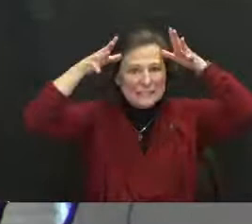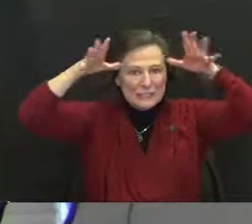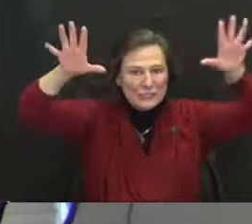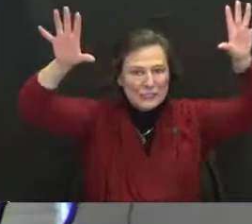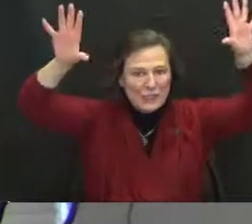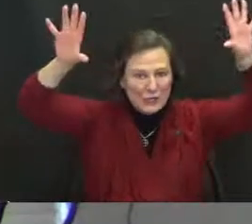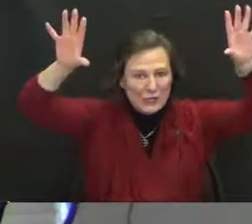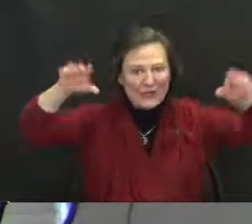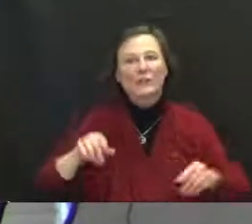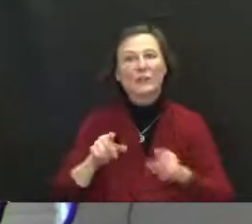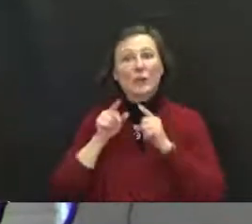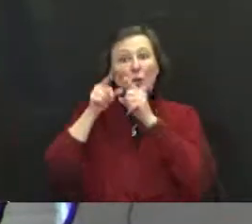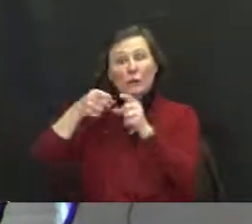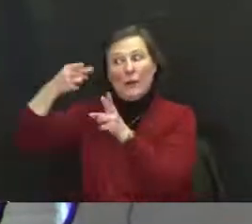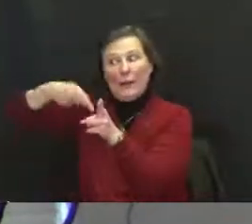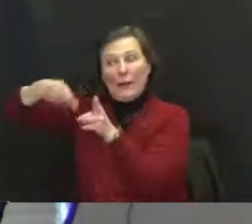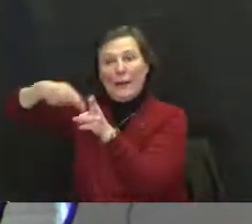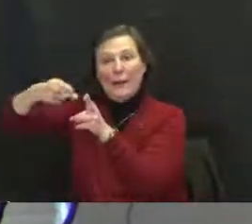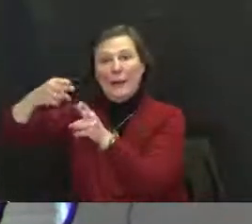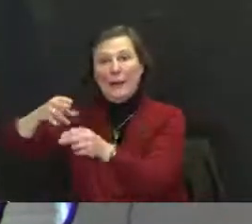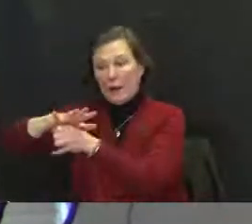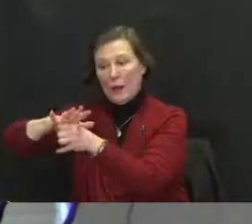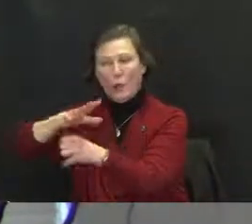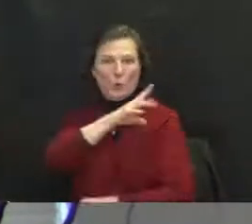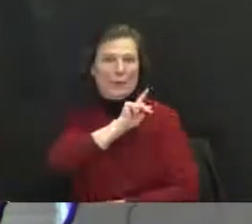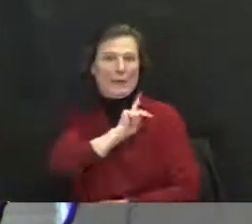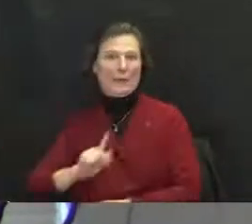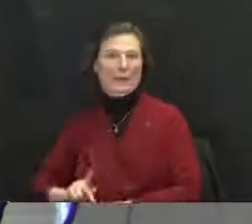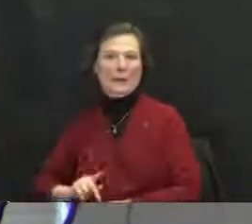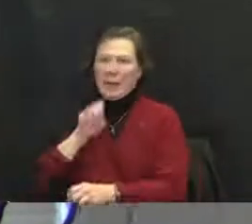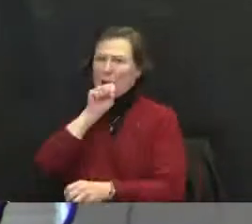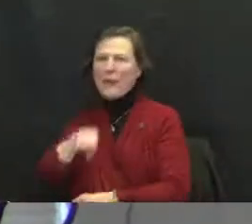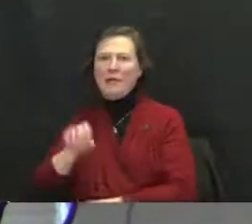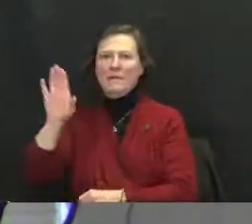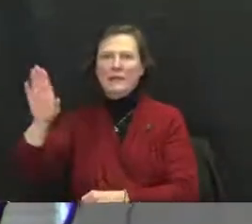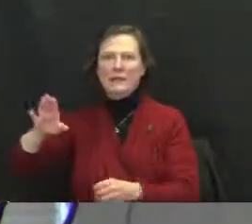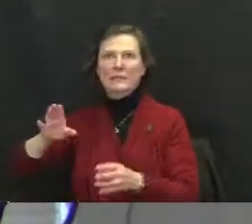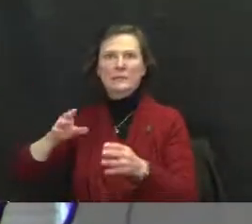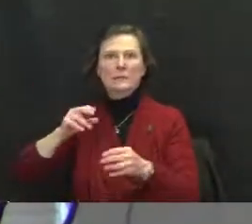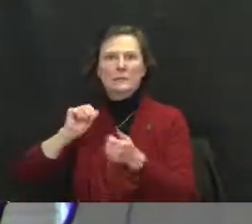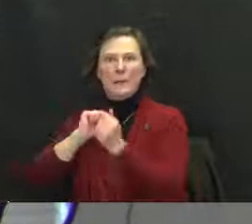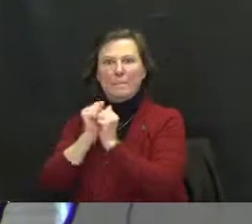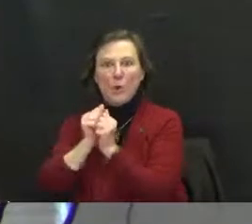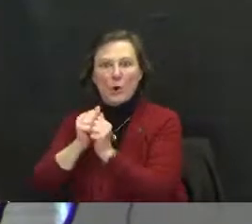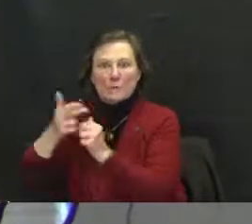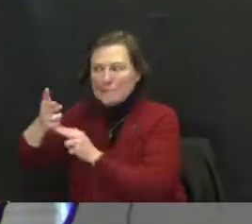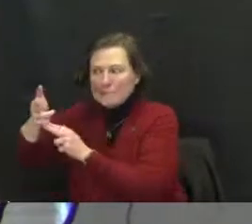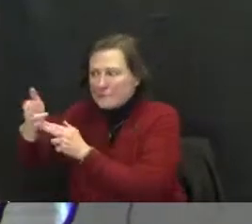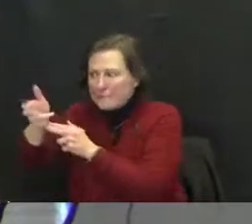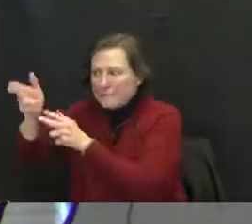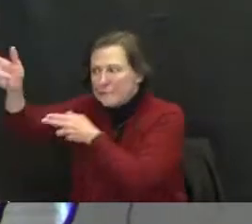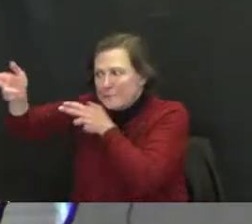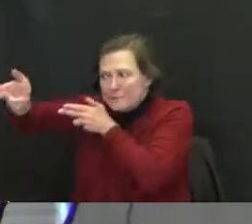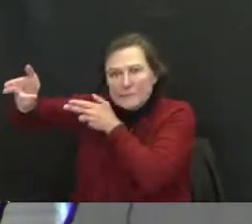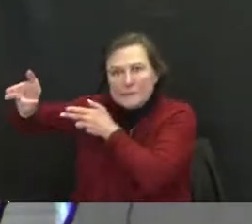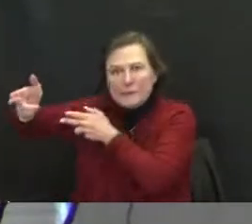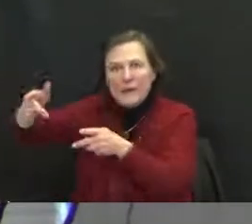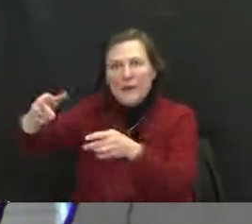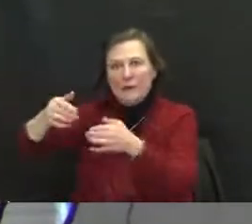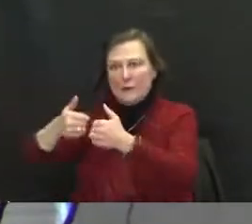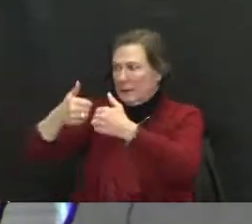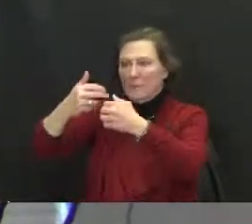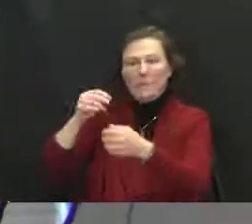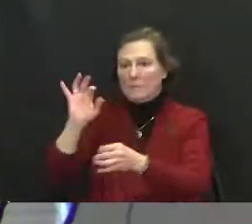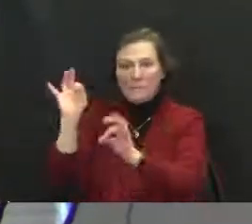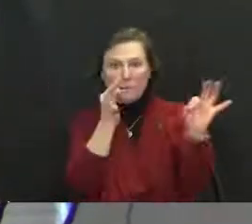was distracted by his passion for sport became separated from his retinue of elephants, chariots,